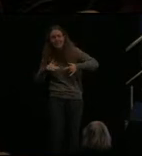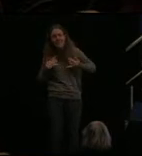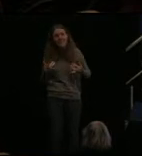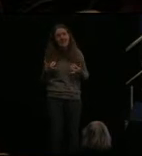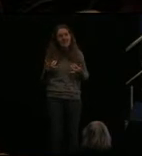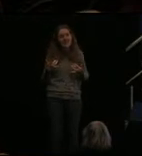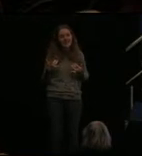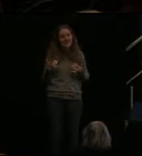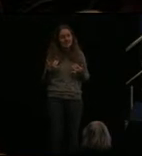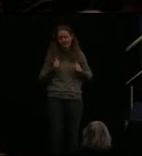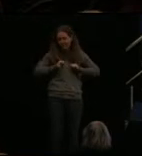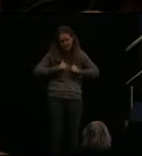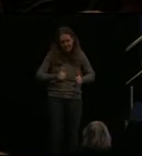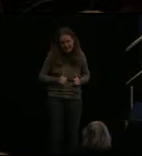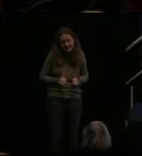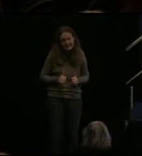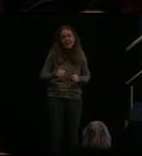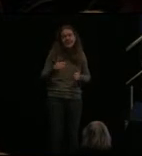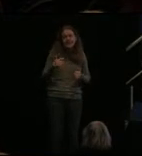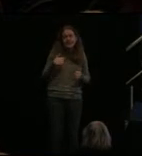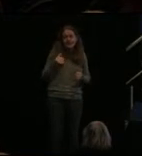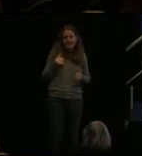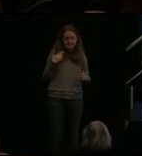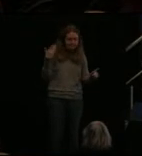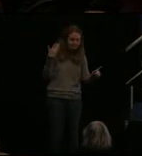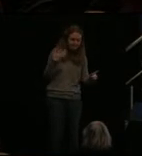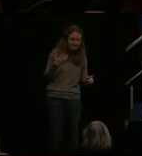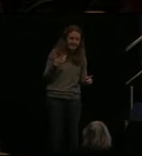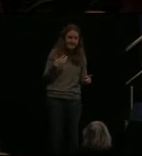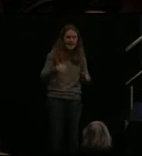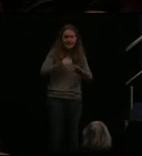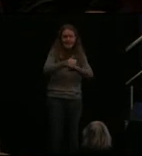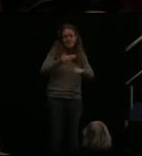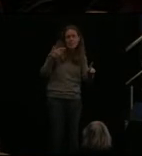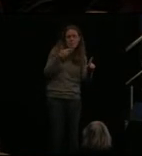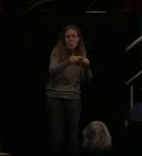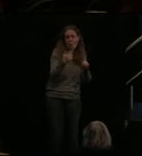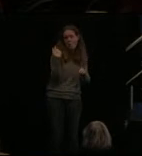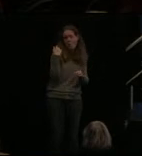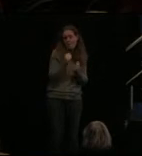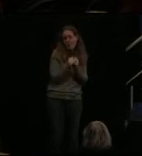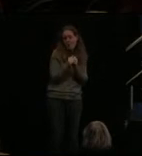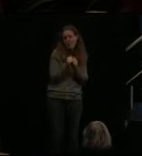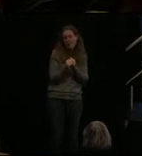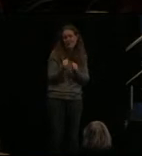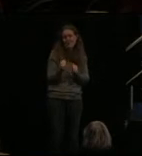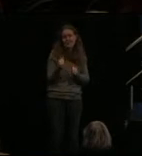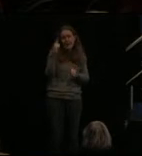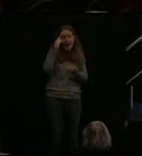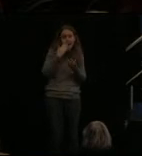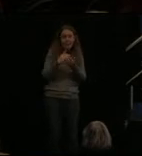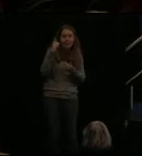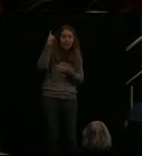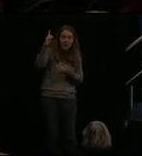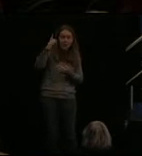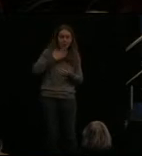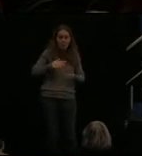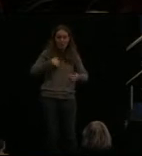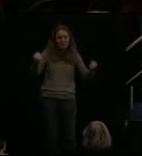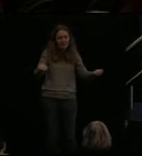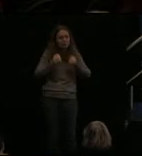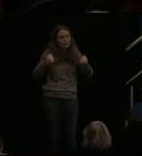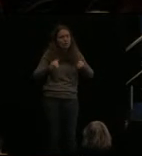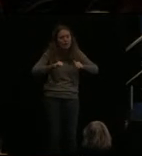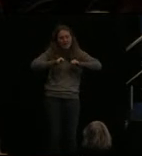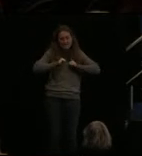just unfit. So I set a goal in March, because I believed that, yeah, God would have me to be strong and fit and